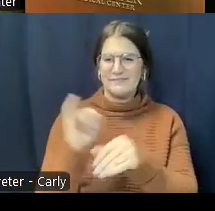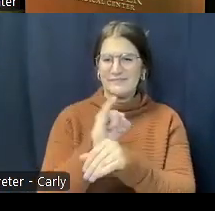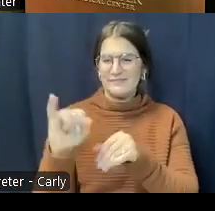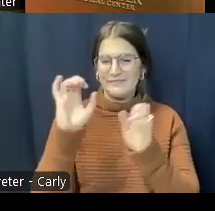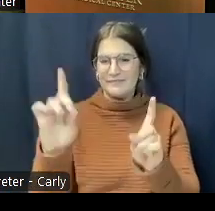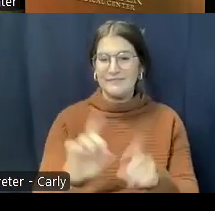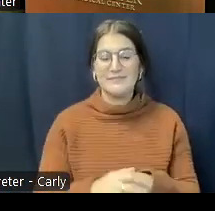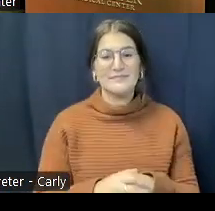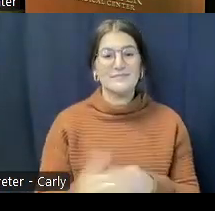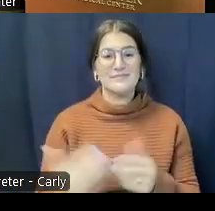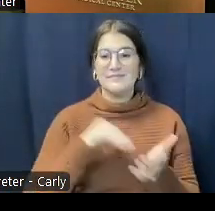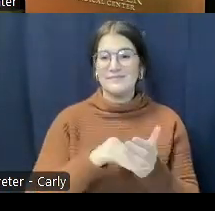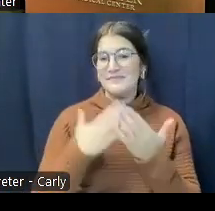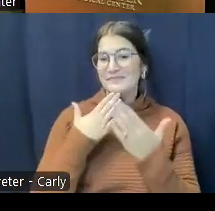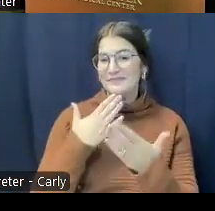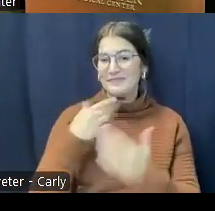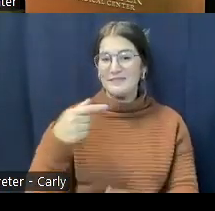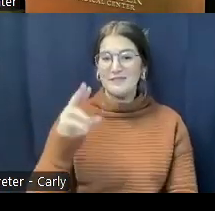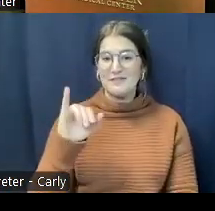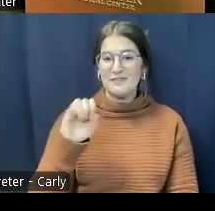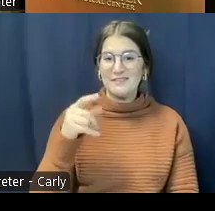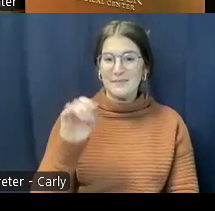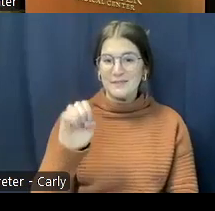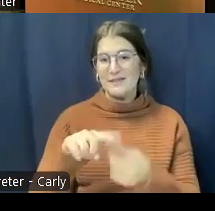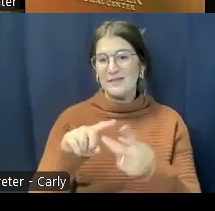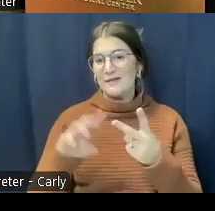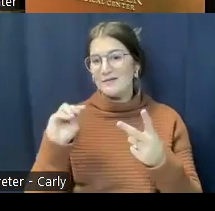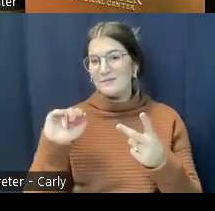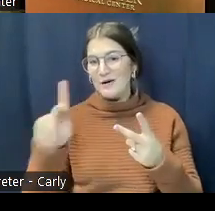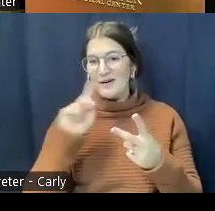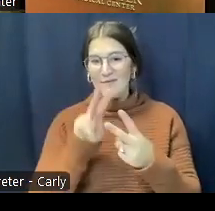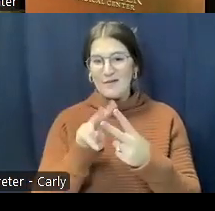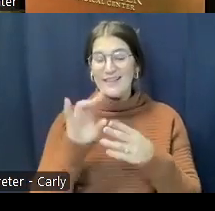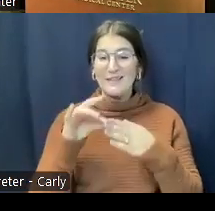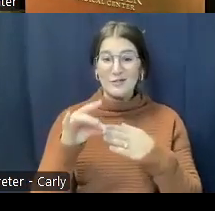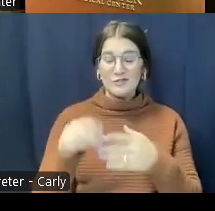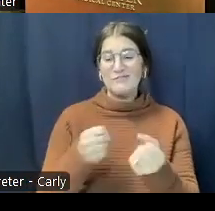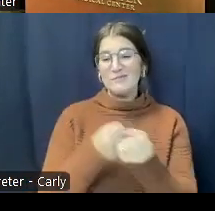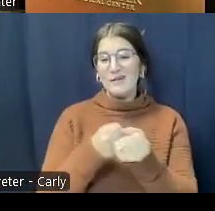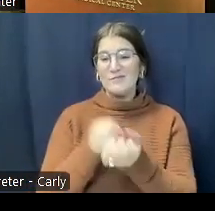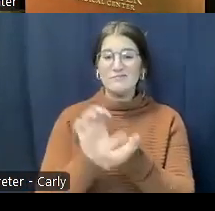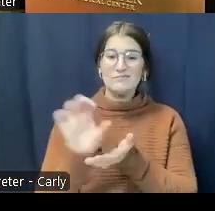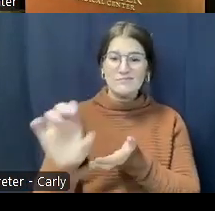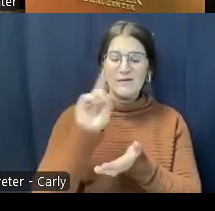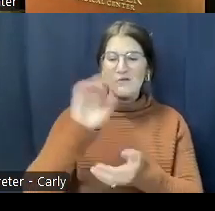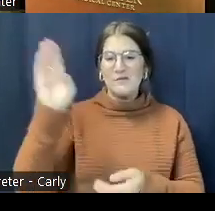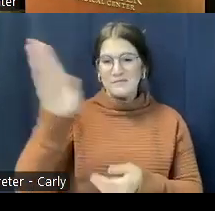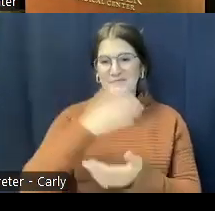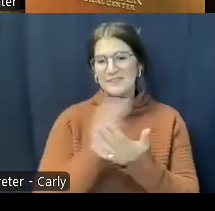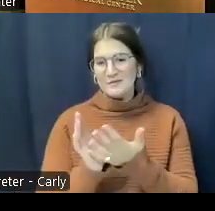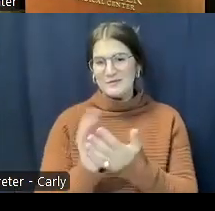want to again thank Giuseppe and Mark for their leadership in sponsoring the Functional Neurology Lectureship series